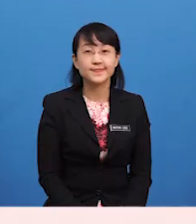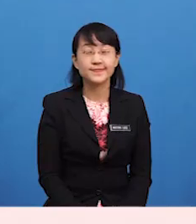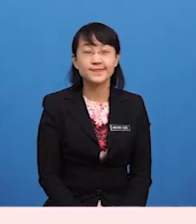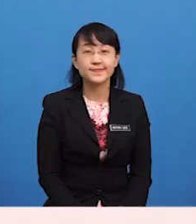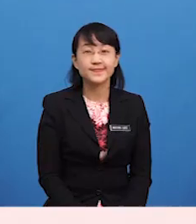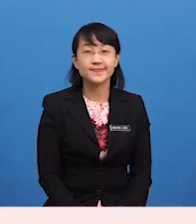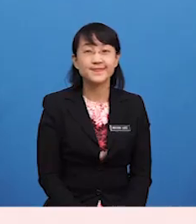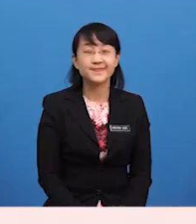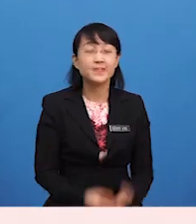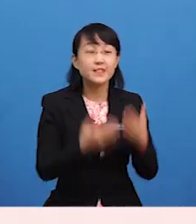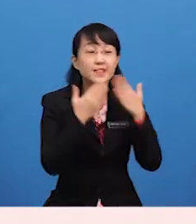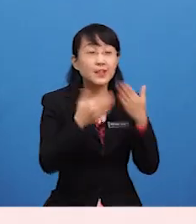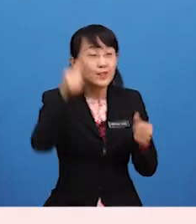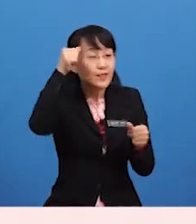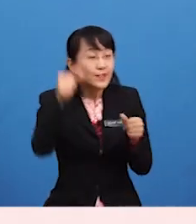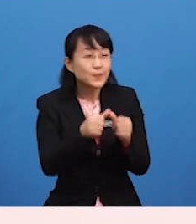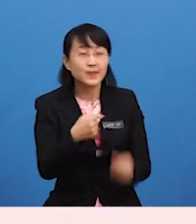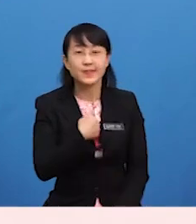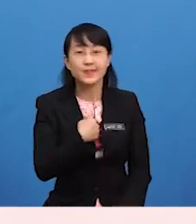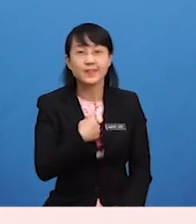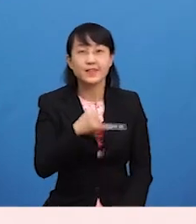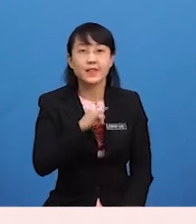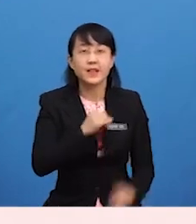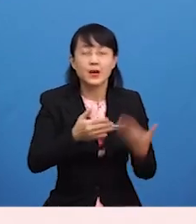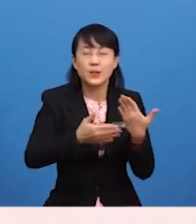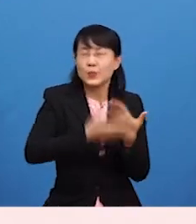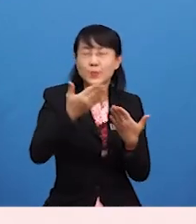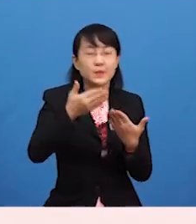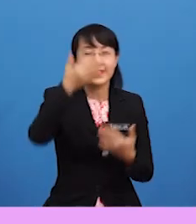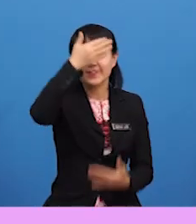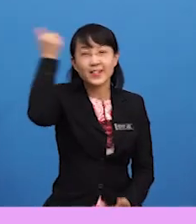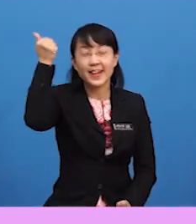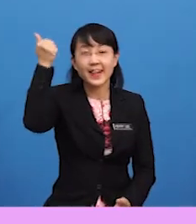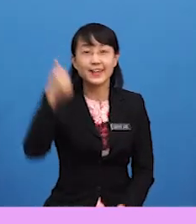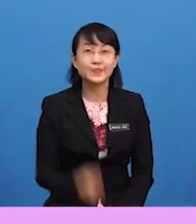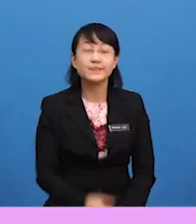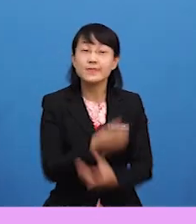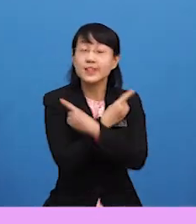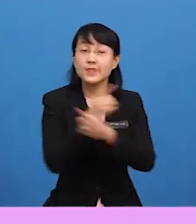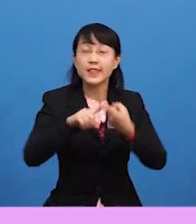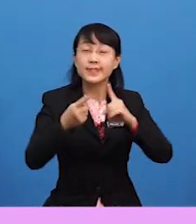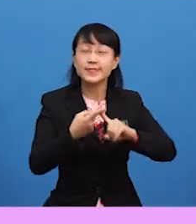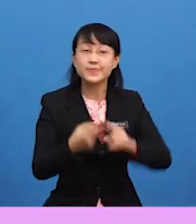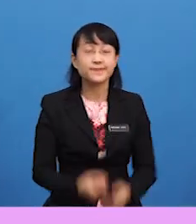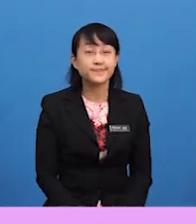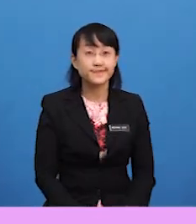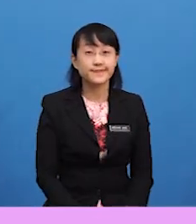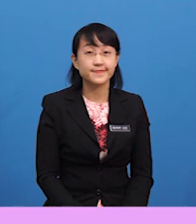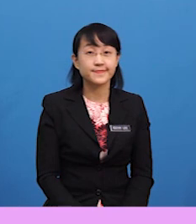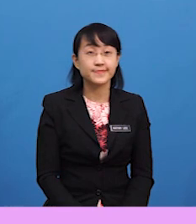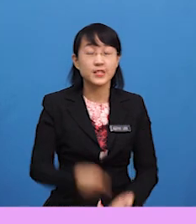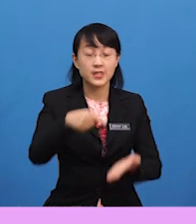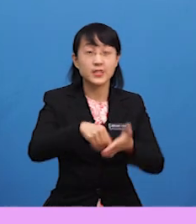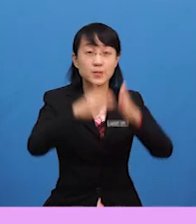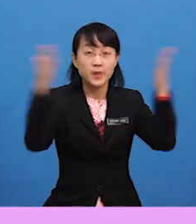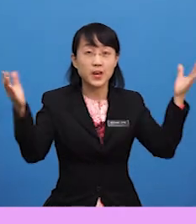Thanks for the reminder, Grandwiz. I almost forgot about it. Dear friends, for this week's mega